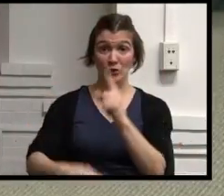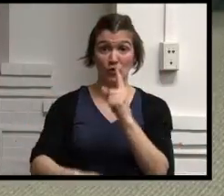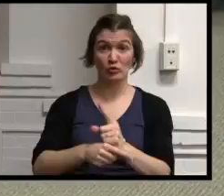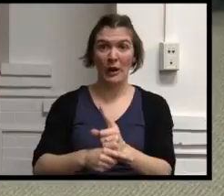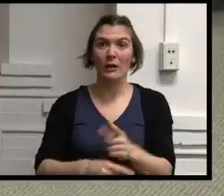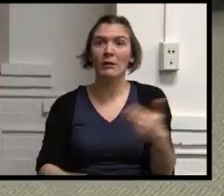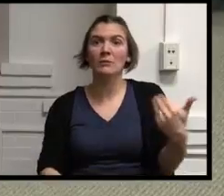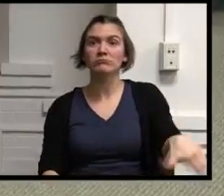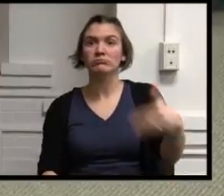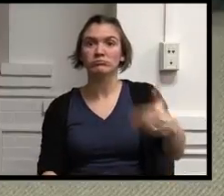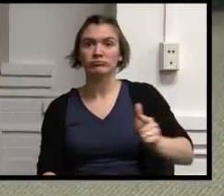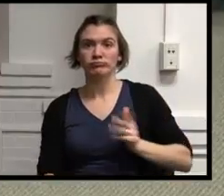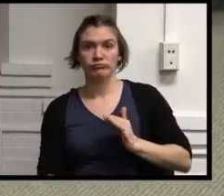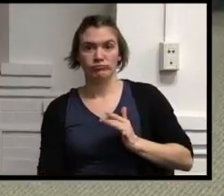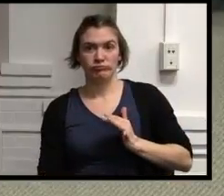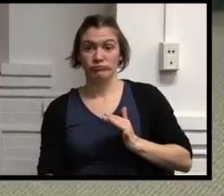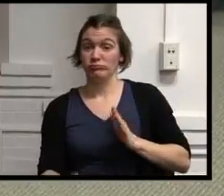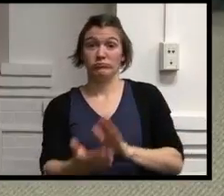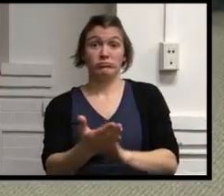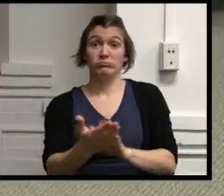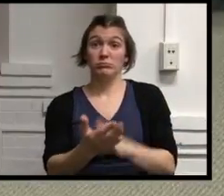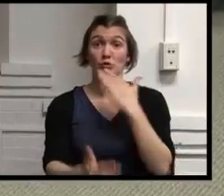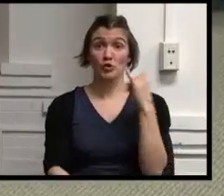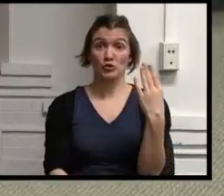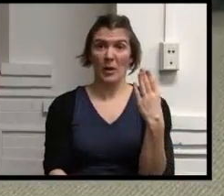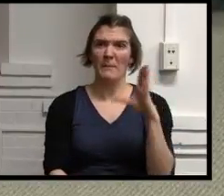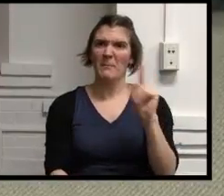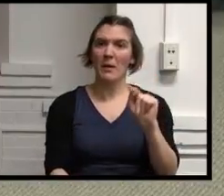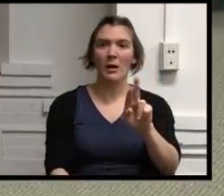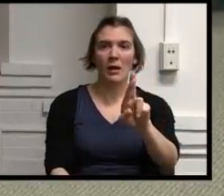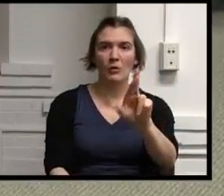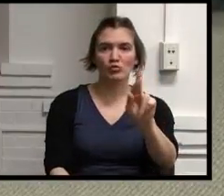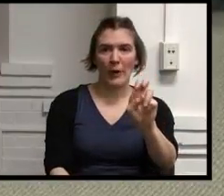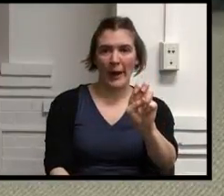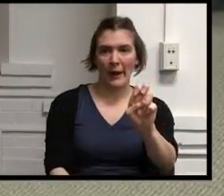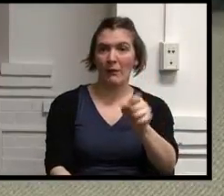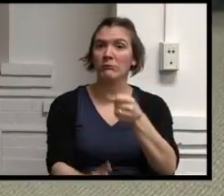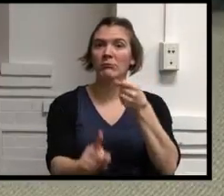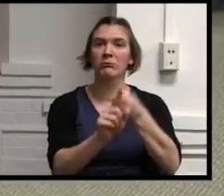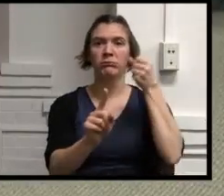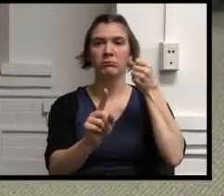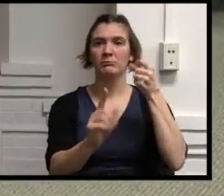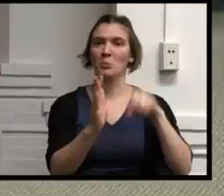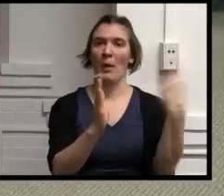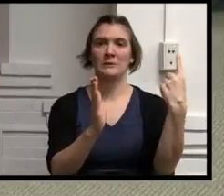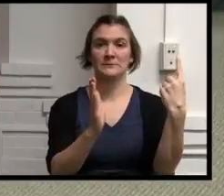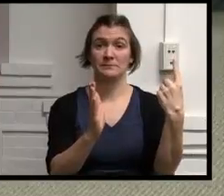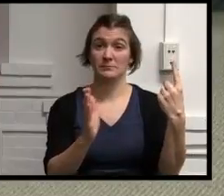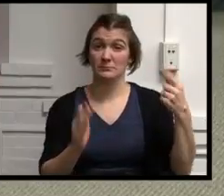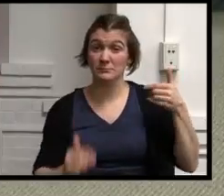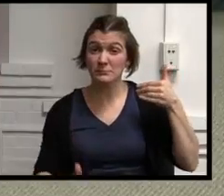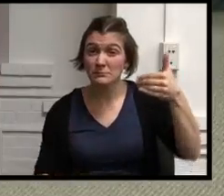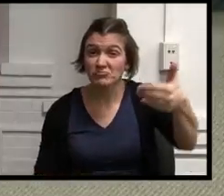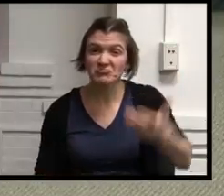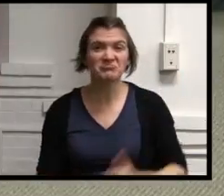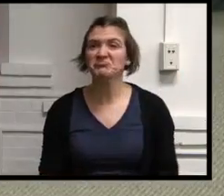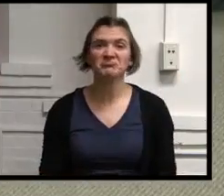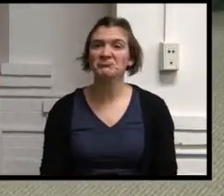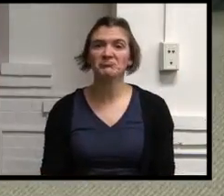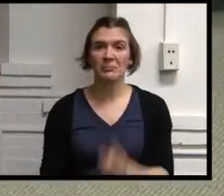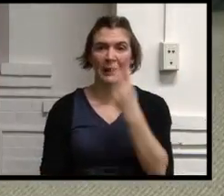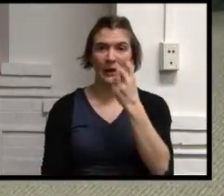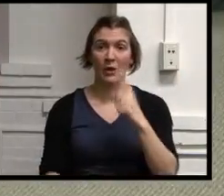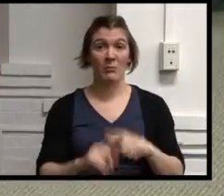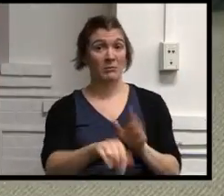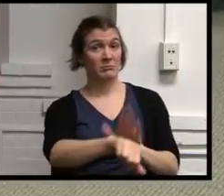is a real, I mean, it's a great thing, but it's a rarity that's gonna happen. So